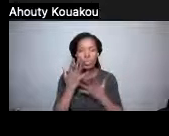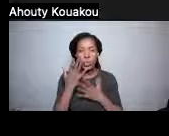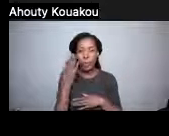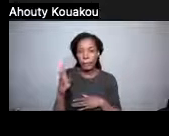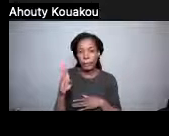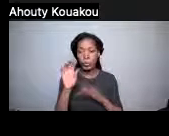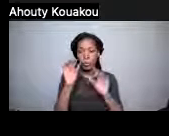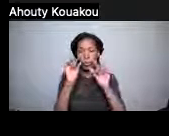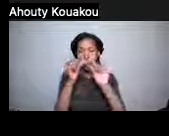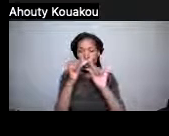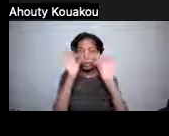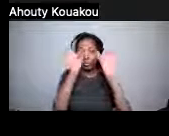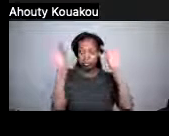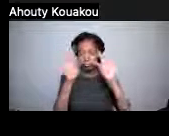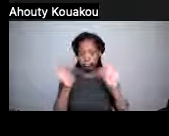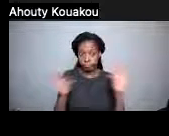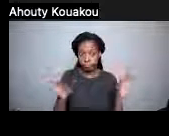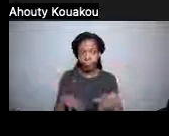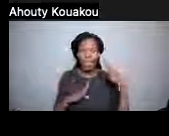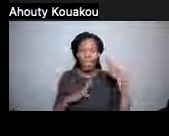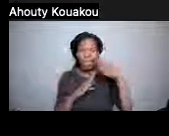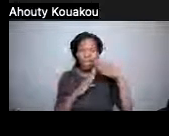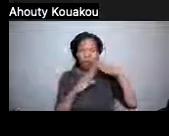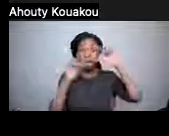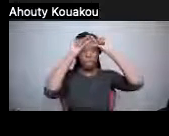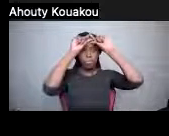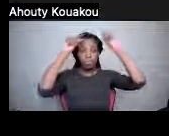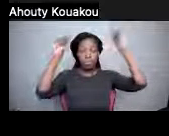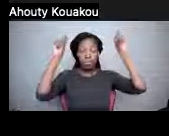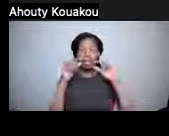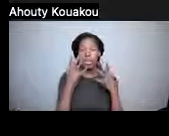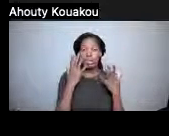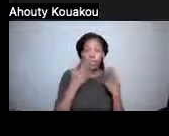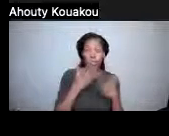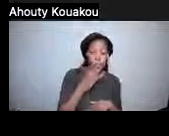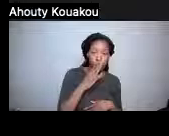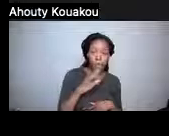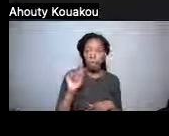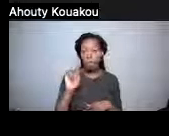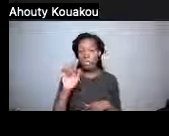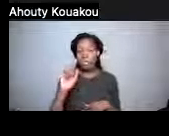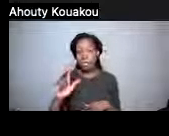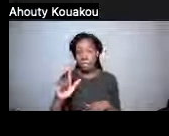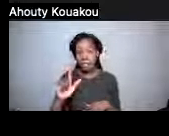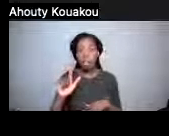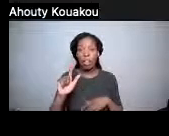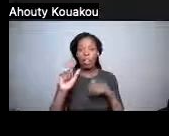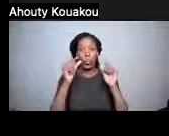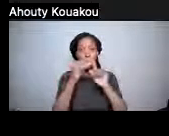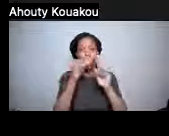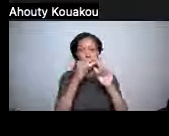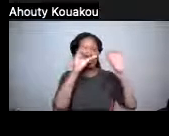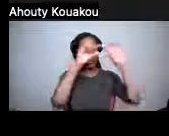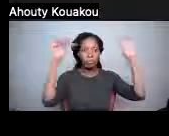the top is a navy and teal gradient header with the words, "Please